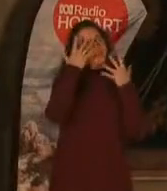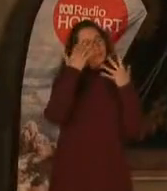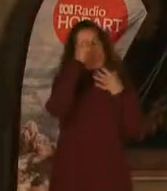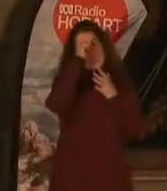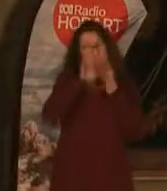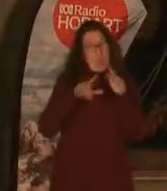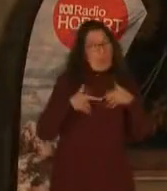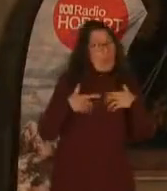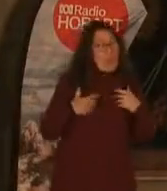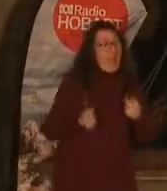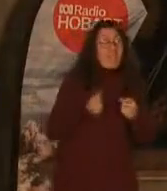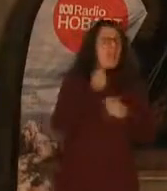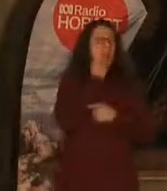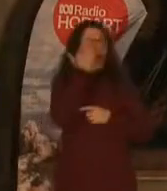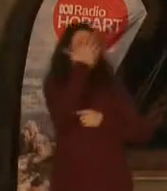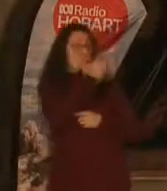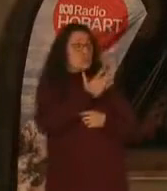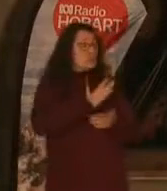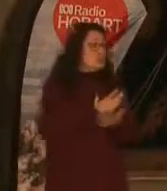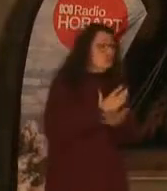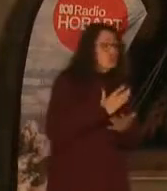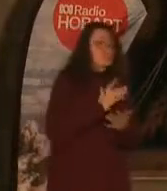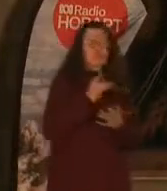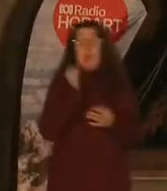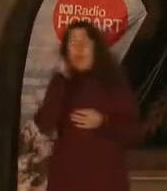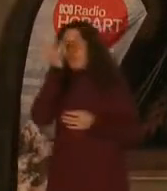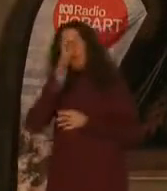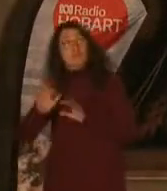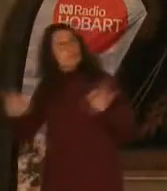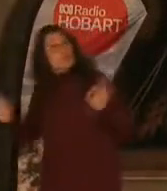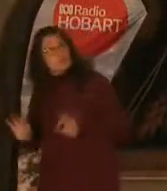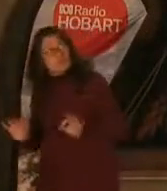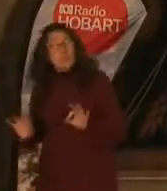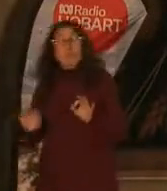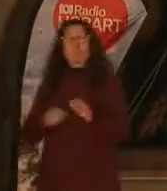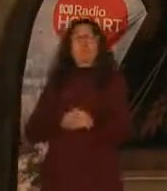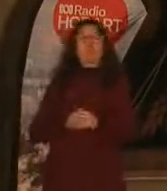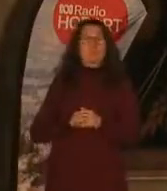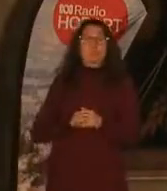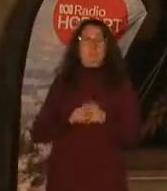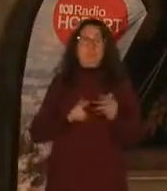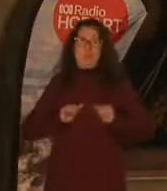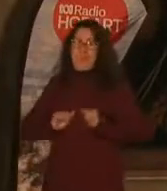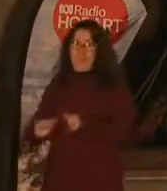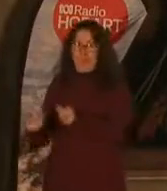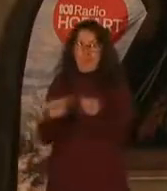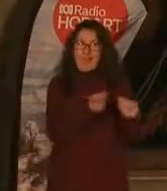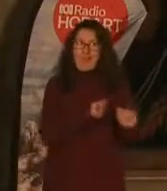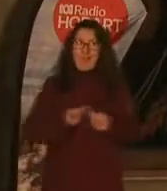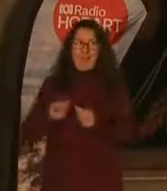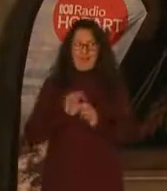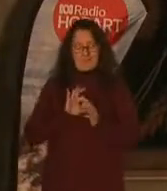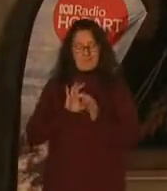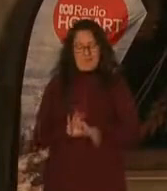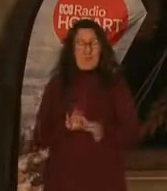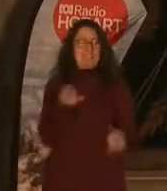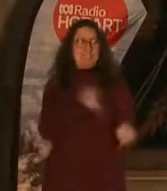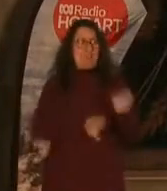whether we're not, you know, as we've all discussed, we're all scientists in some way. And I